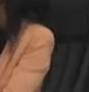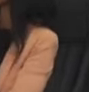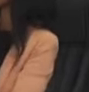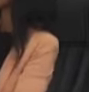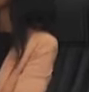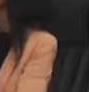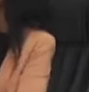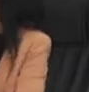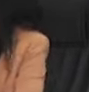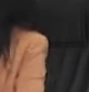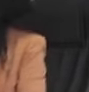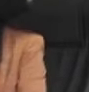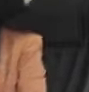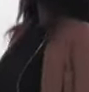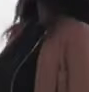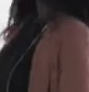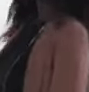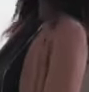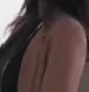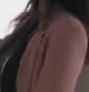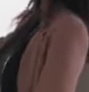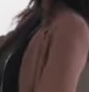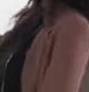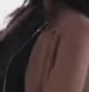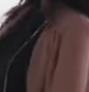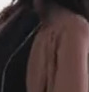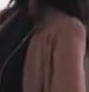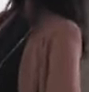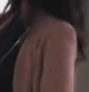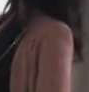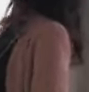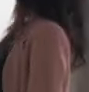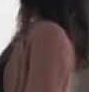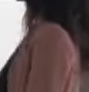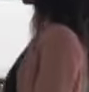that are crucial as you progress in your career. Call 626 for more details.